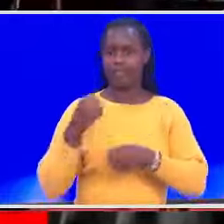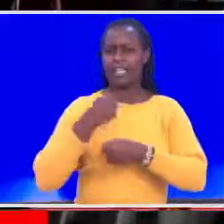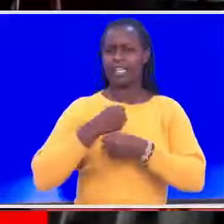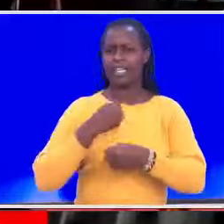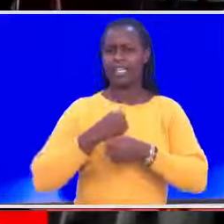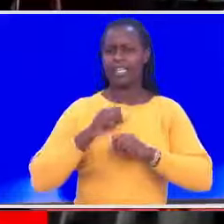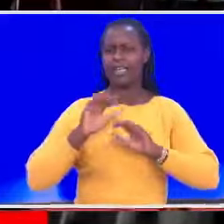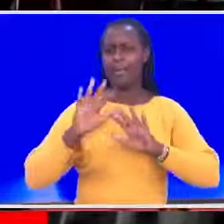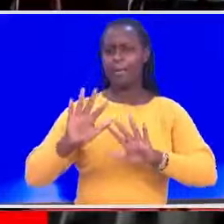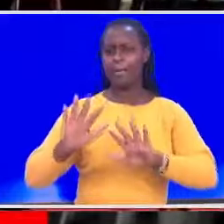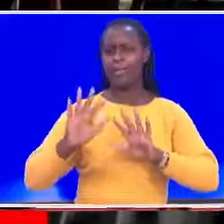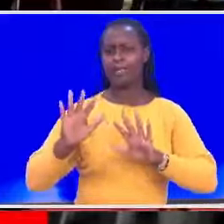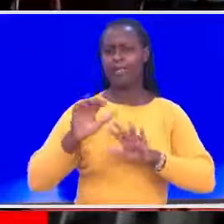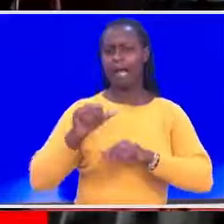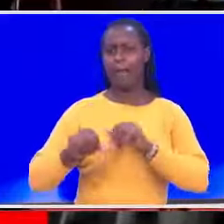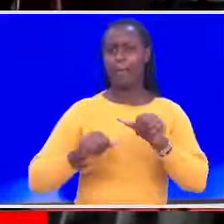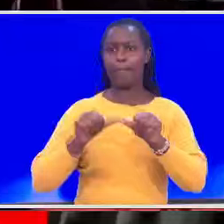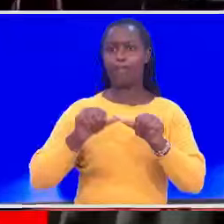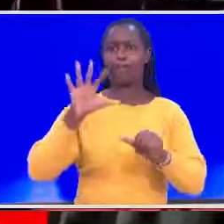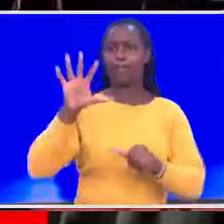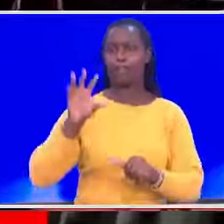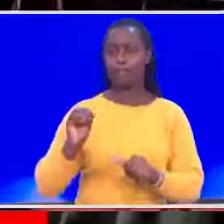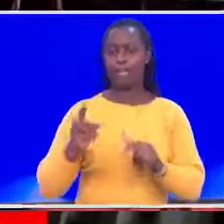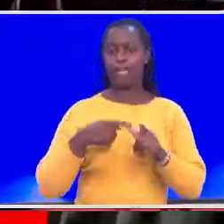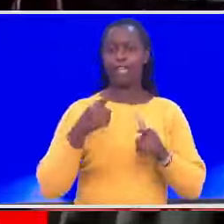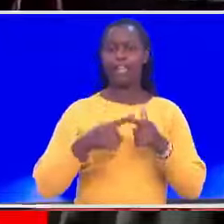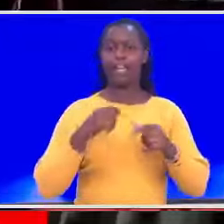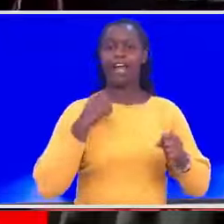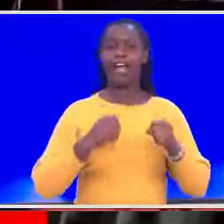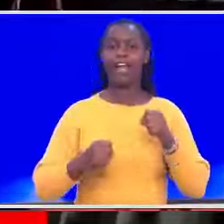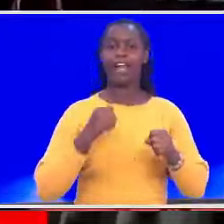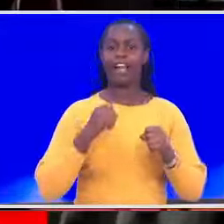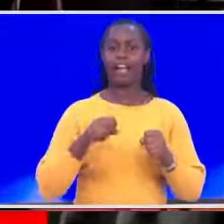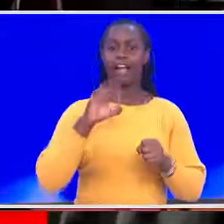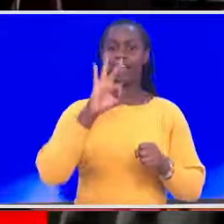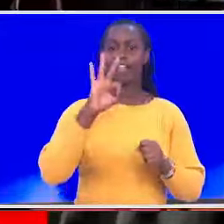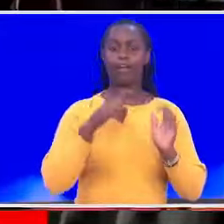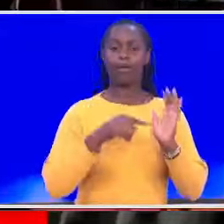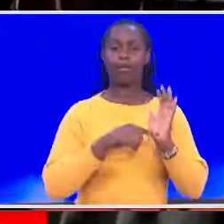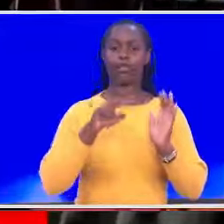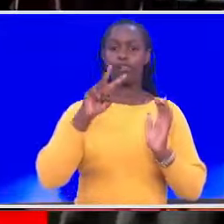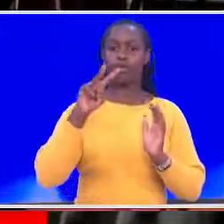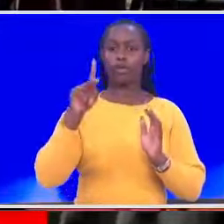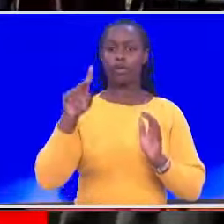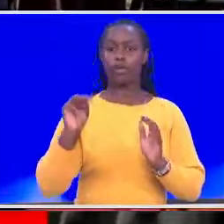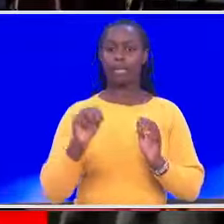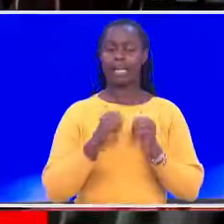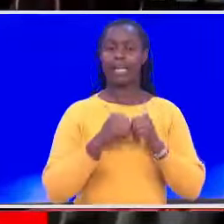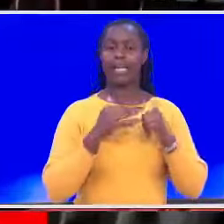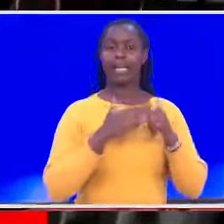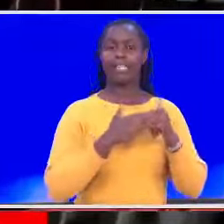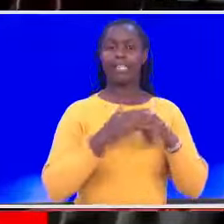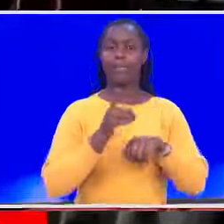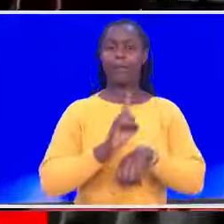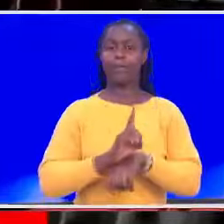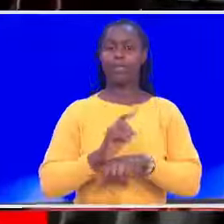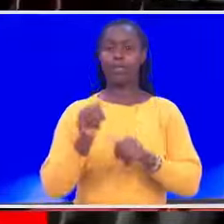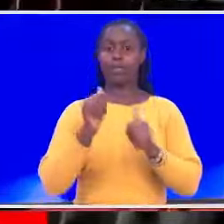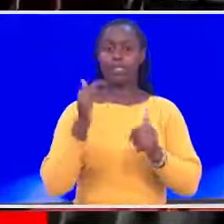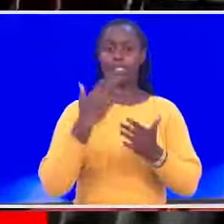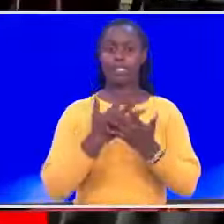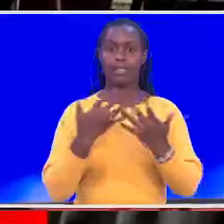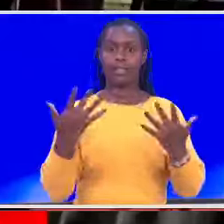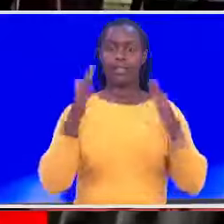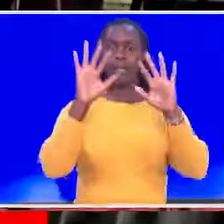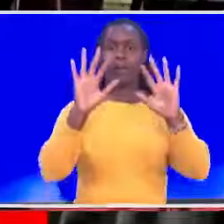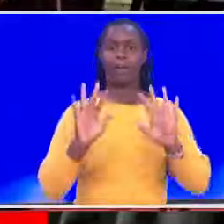about 50, and he ran 3.2 kilometers in about 19 minutes, which is absolutely phenomenal for his age.